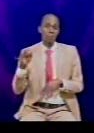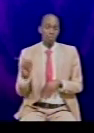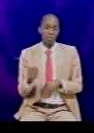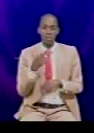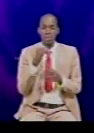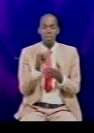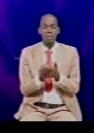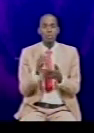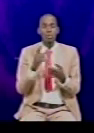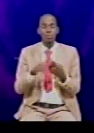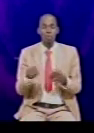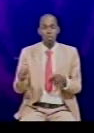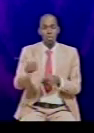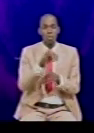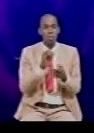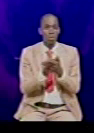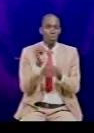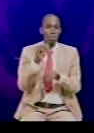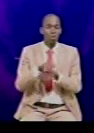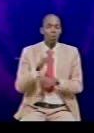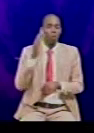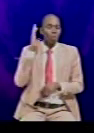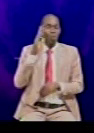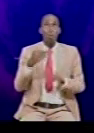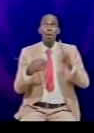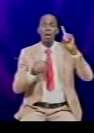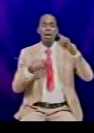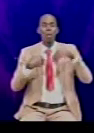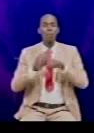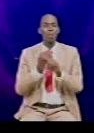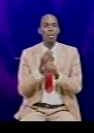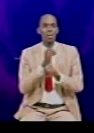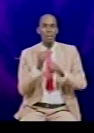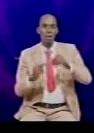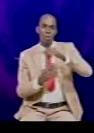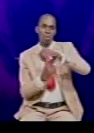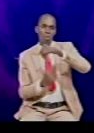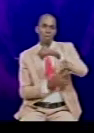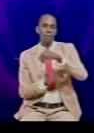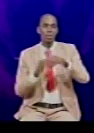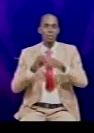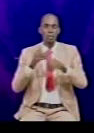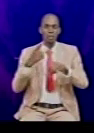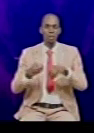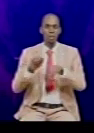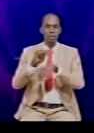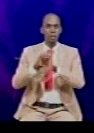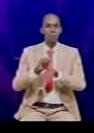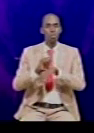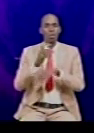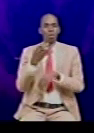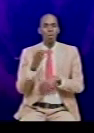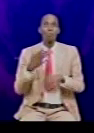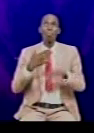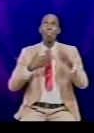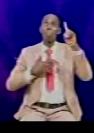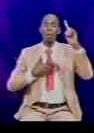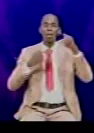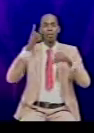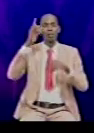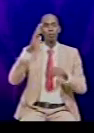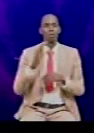overcometh will I make a pillar in the temple of my God. So it's all he that overcometh. So